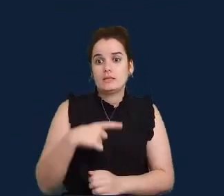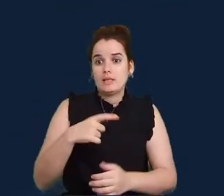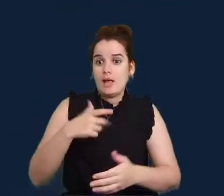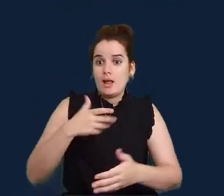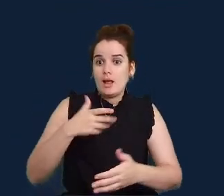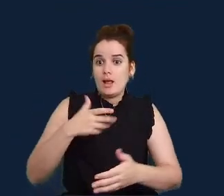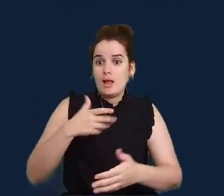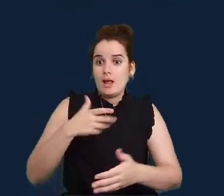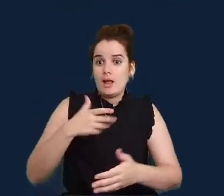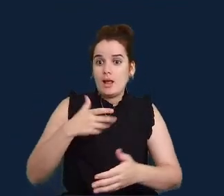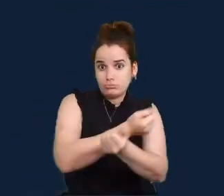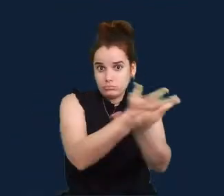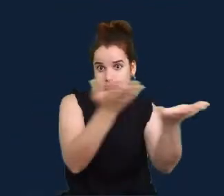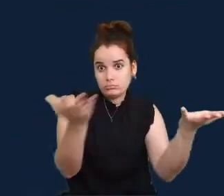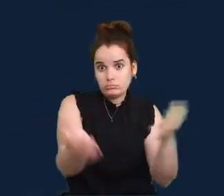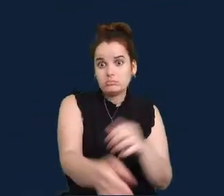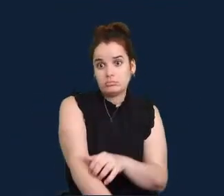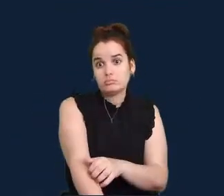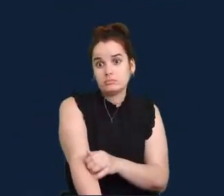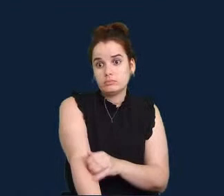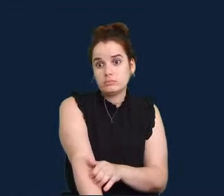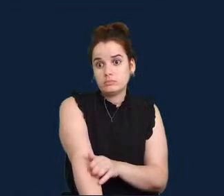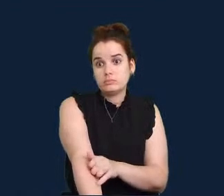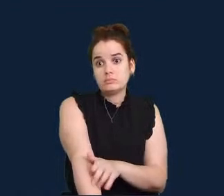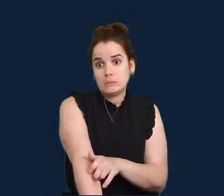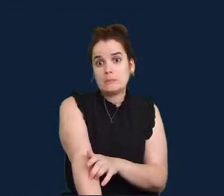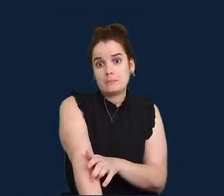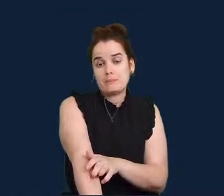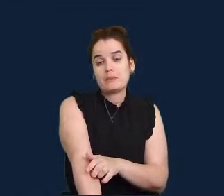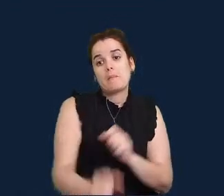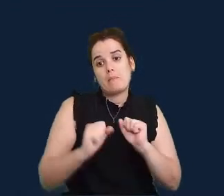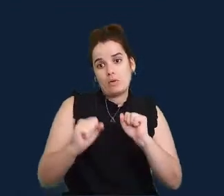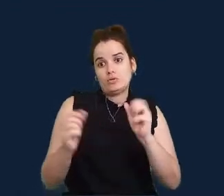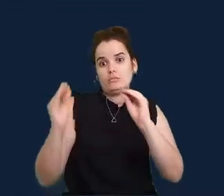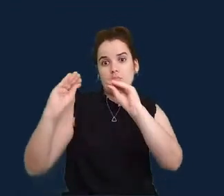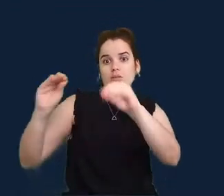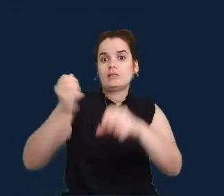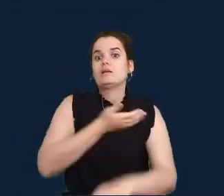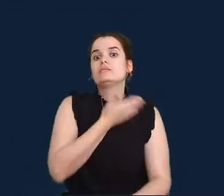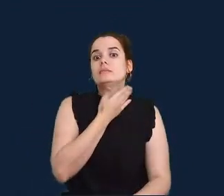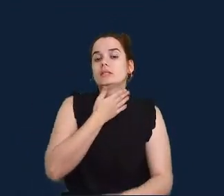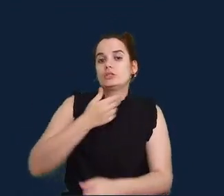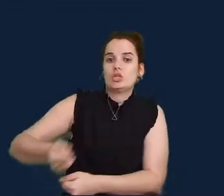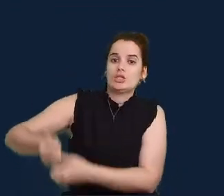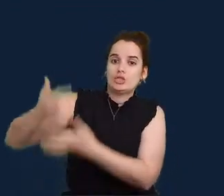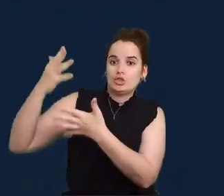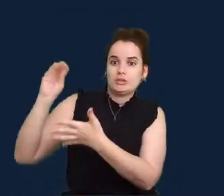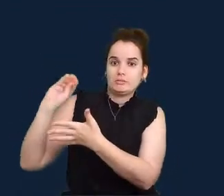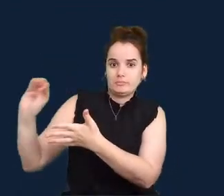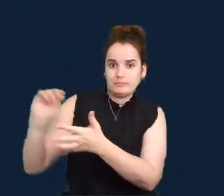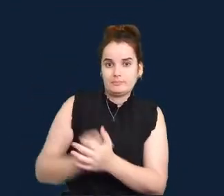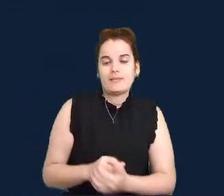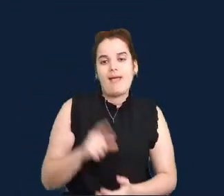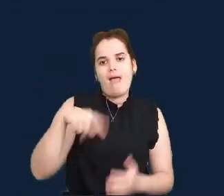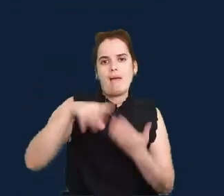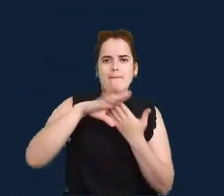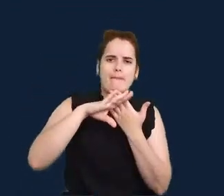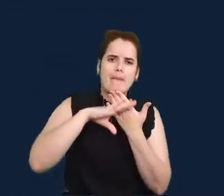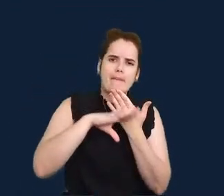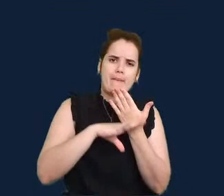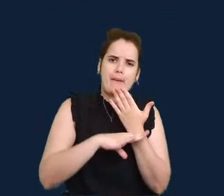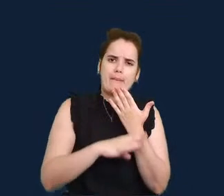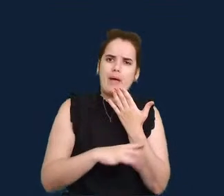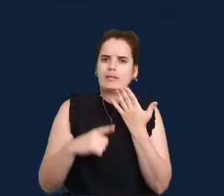the comments or something. So so that's a list of resources. Some of the pieces that I mentioned are